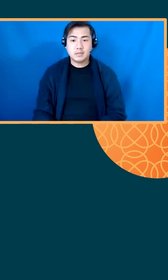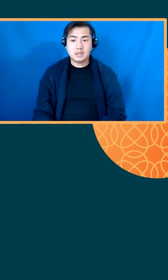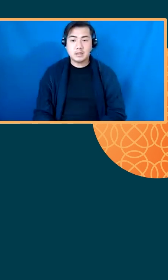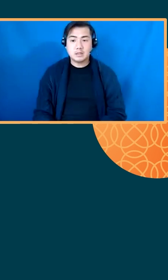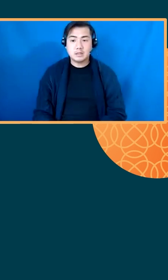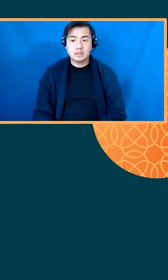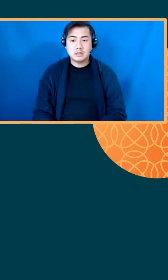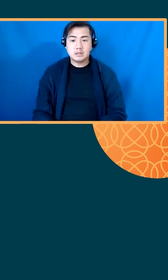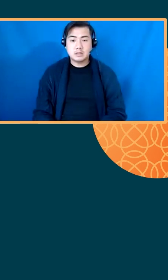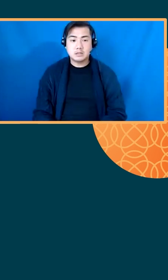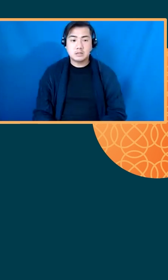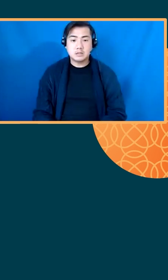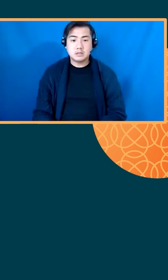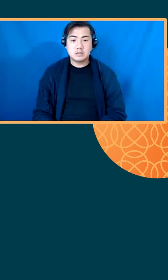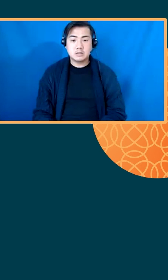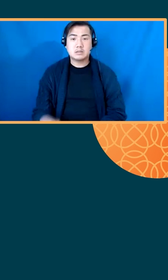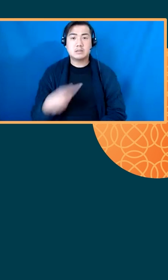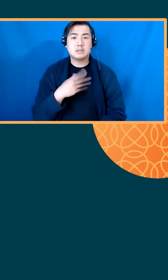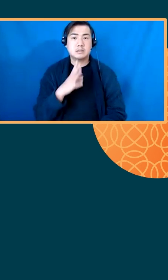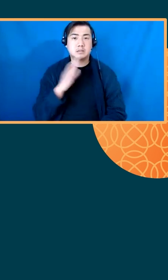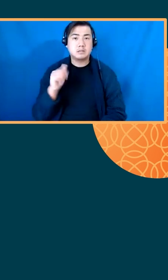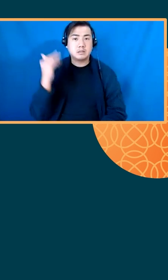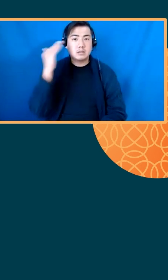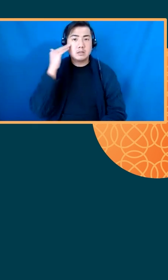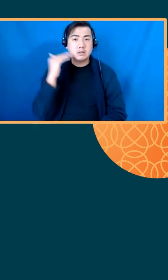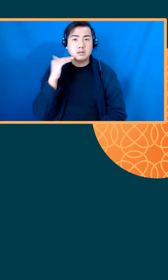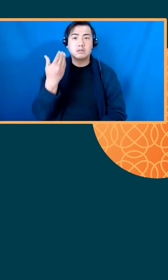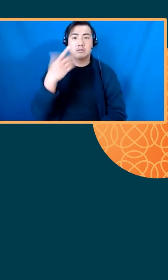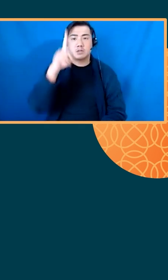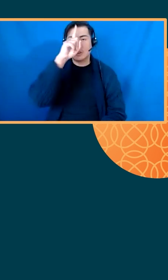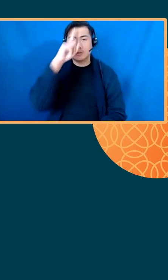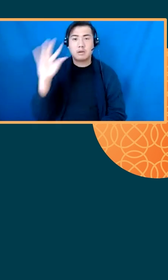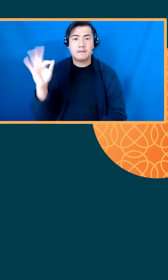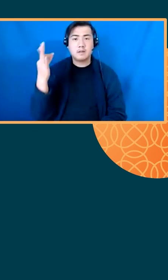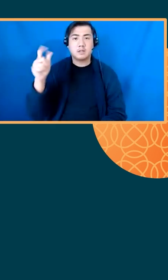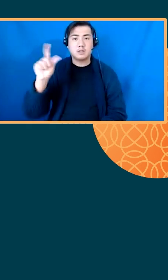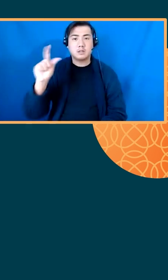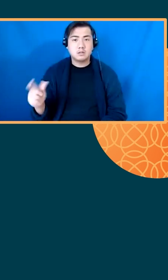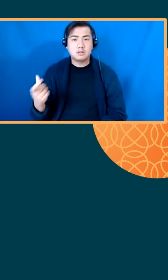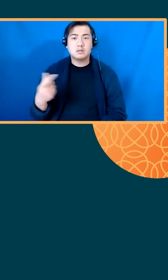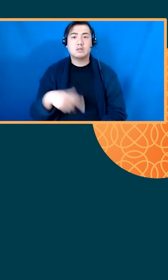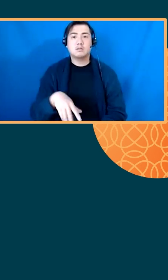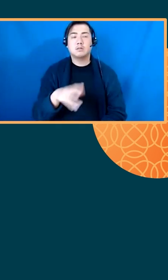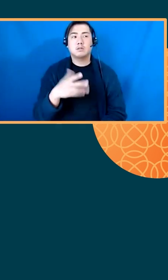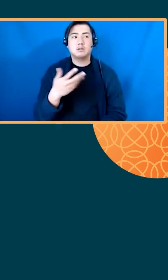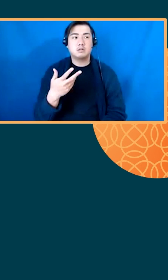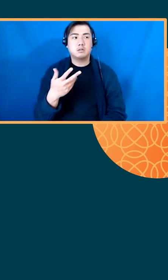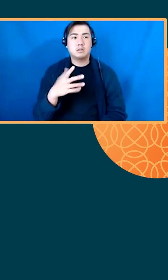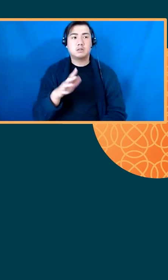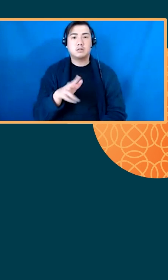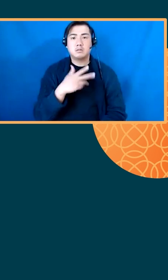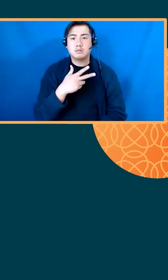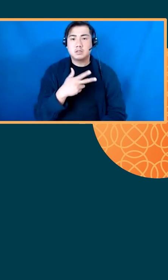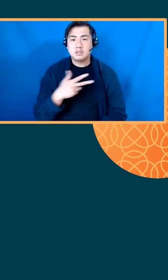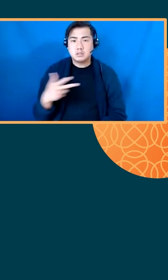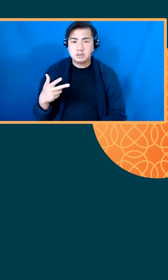speak other languages, German, French, Italian, Dutch, Flemish. I don't